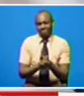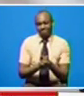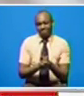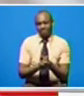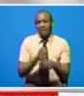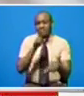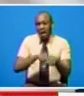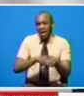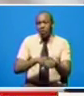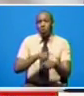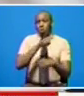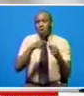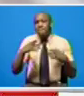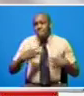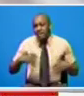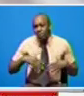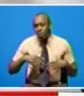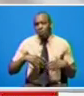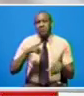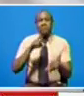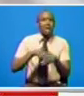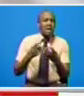when people throw out